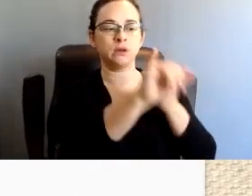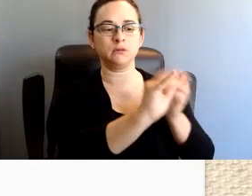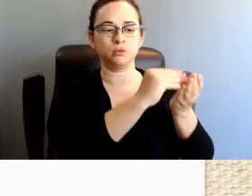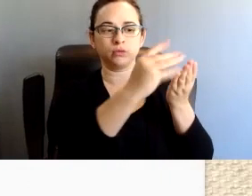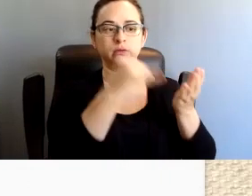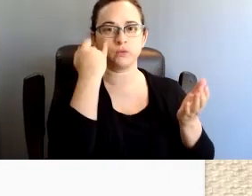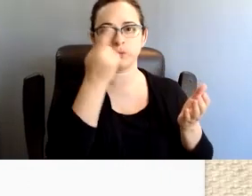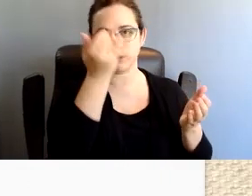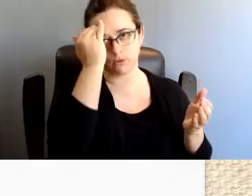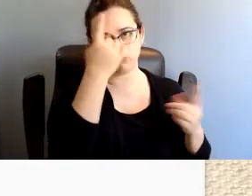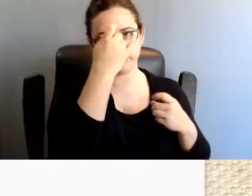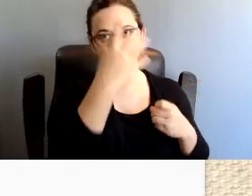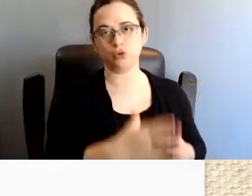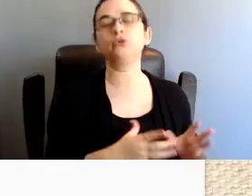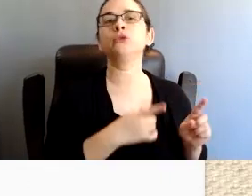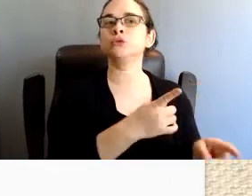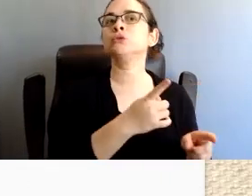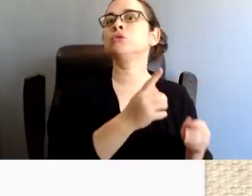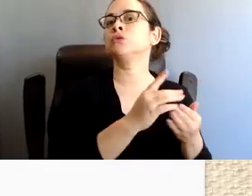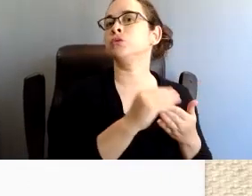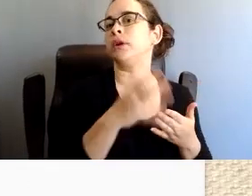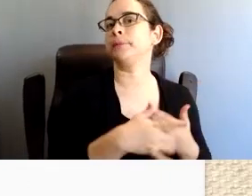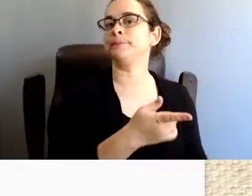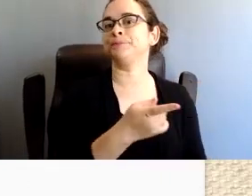Okay, and just be open-minded, okay? Undocumented youths are